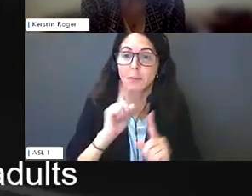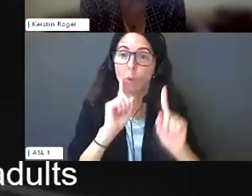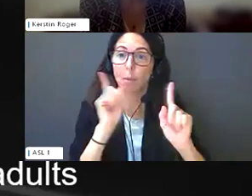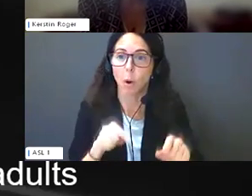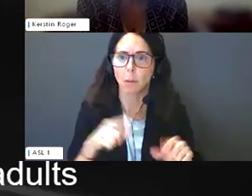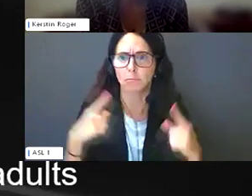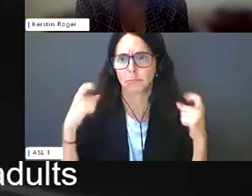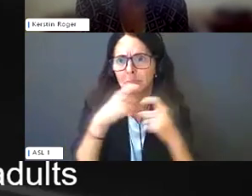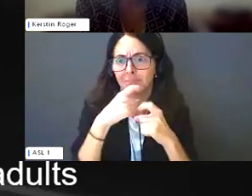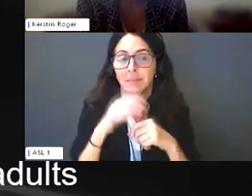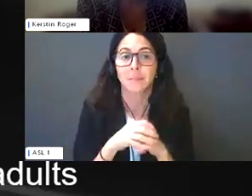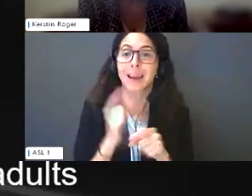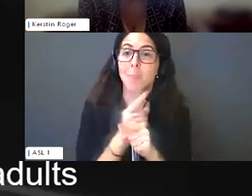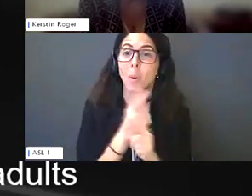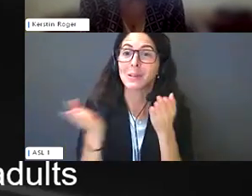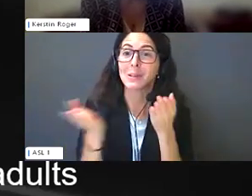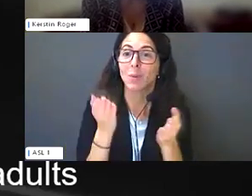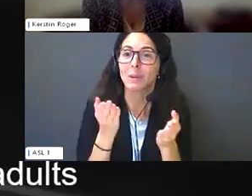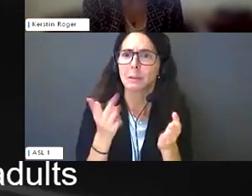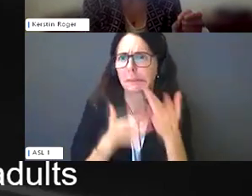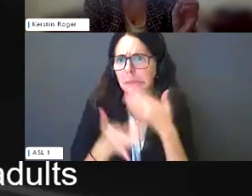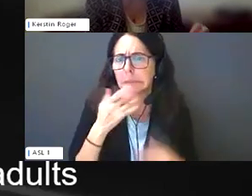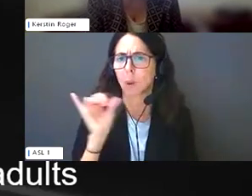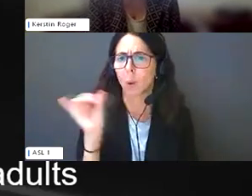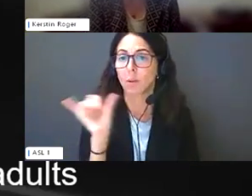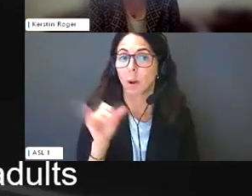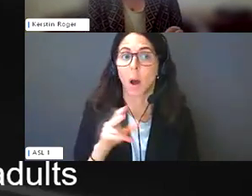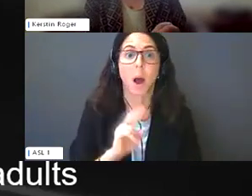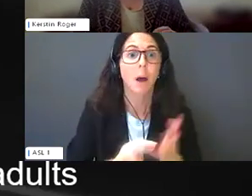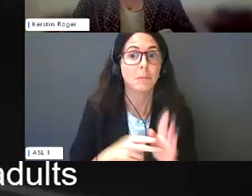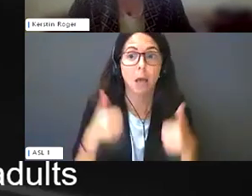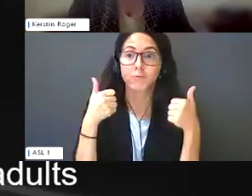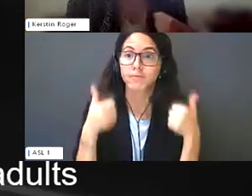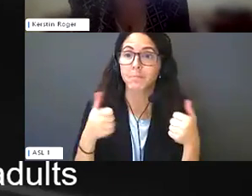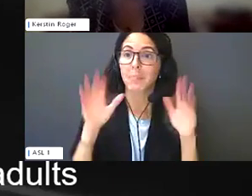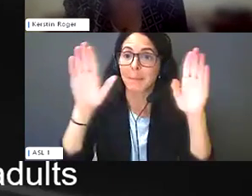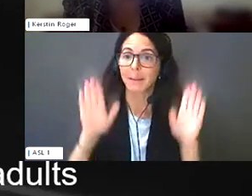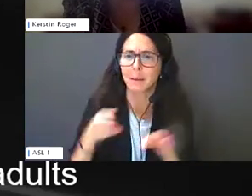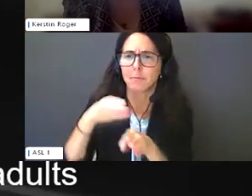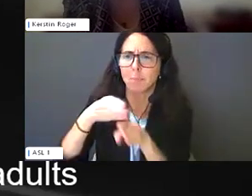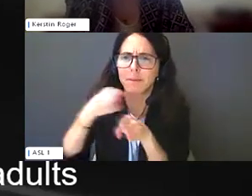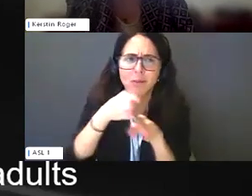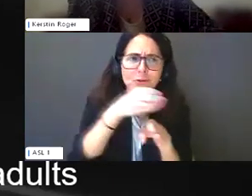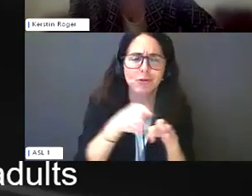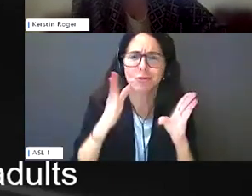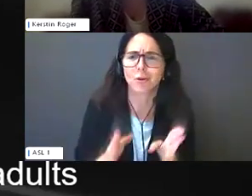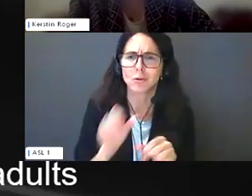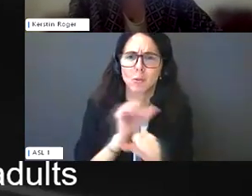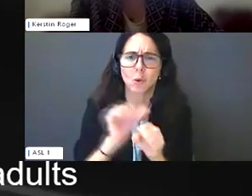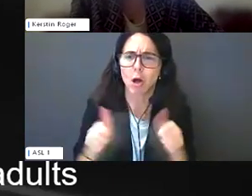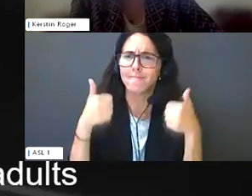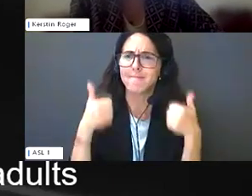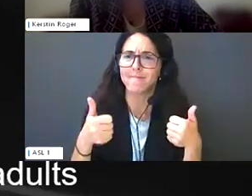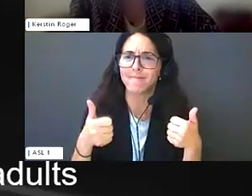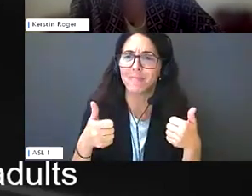lack of appropriate services. And so even though we have fantastic people doing work in this area,